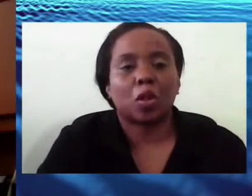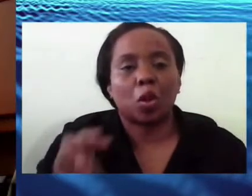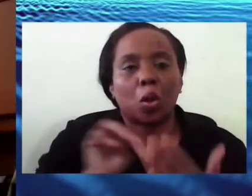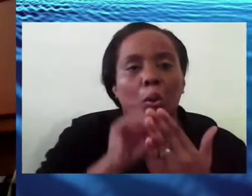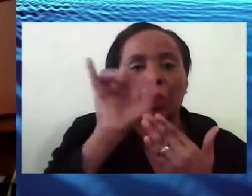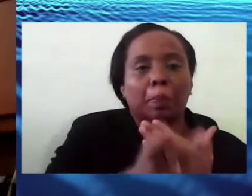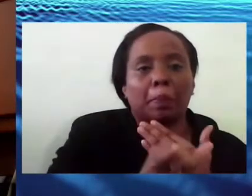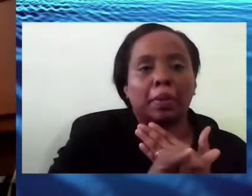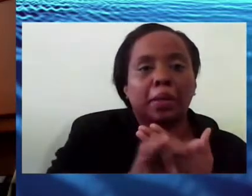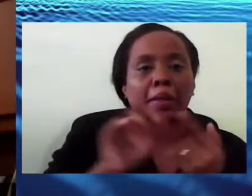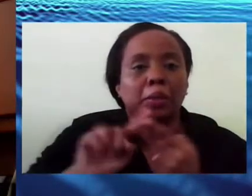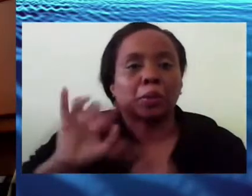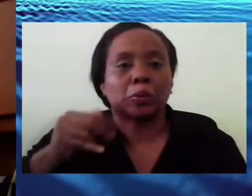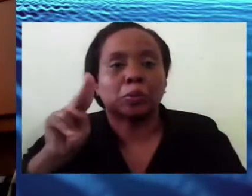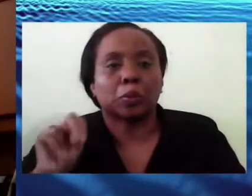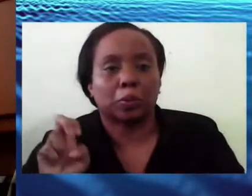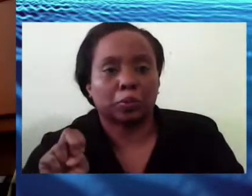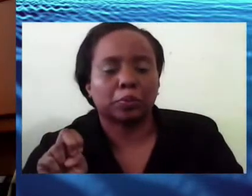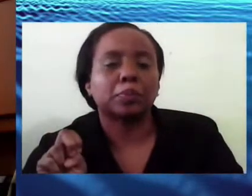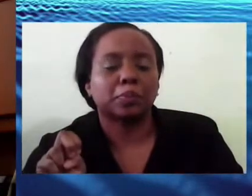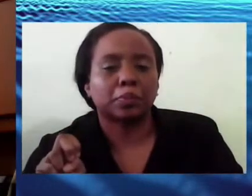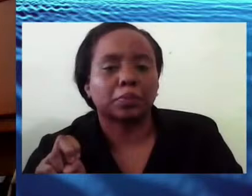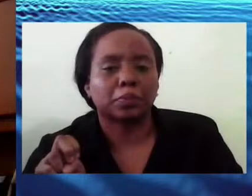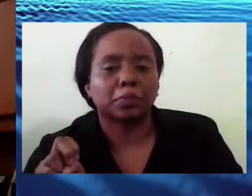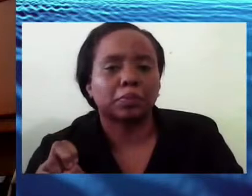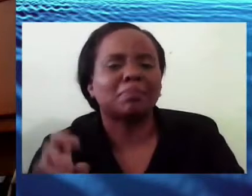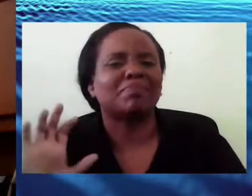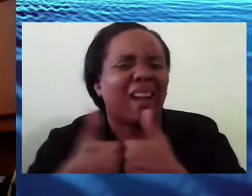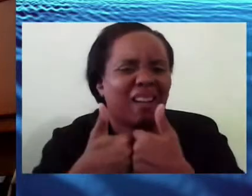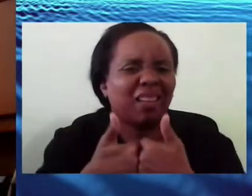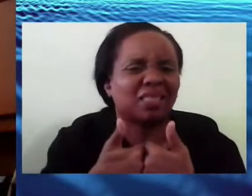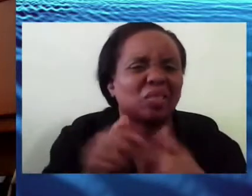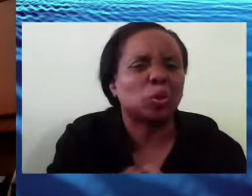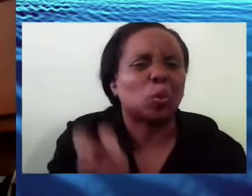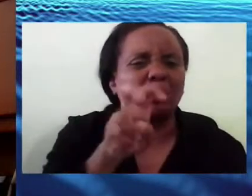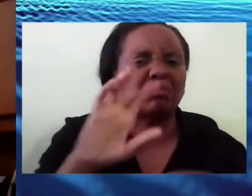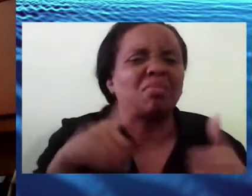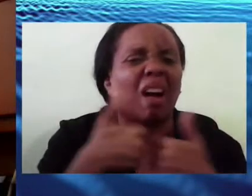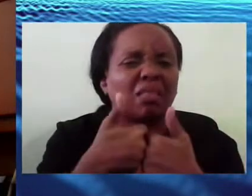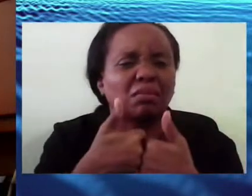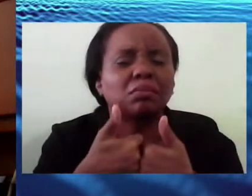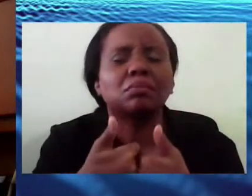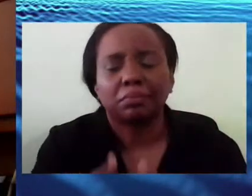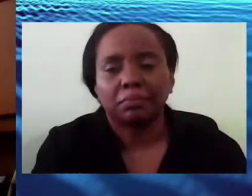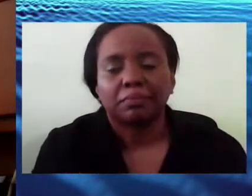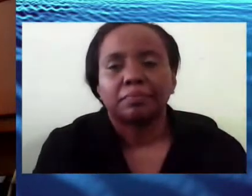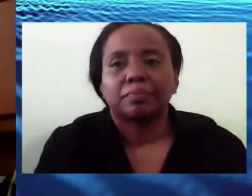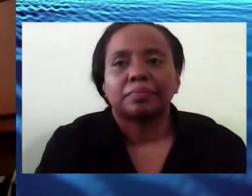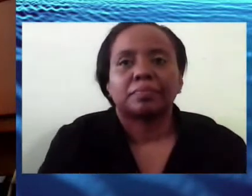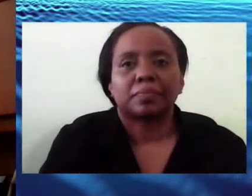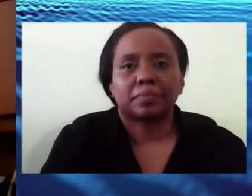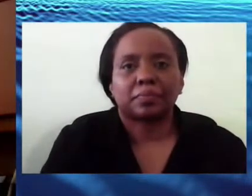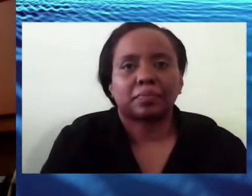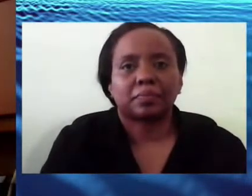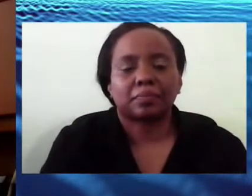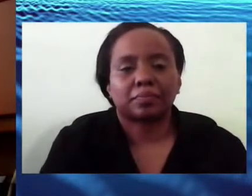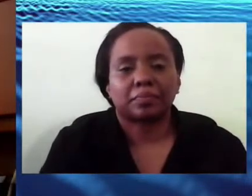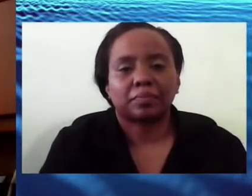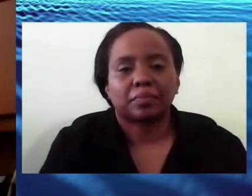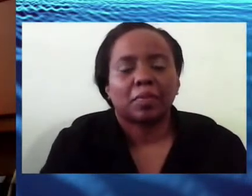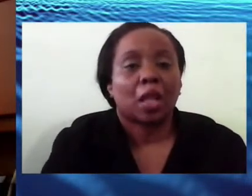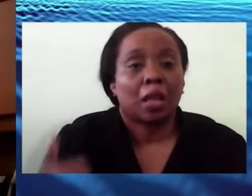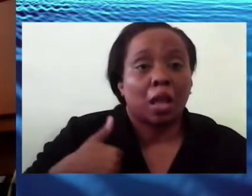and June may be a little bit challenging because of those, particularly we're talking about the Canadian and